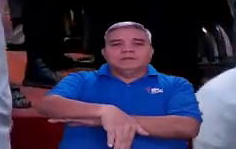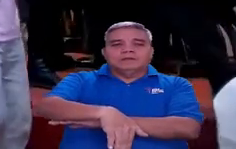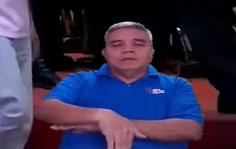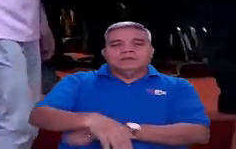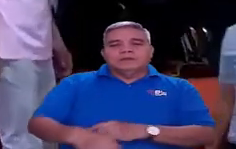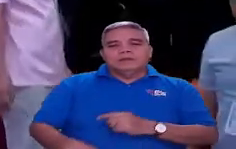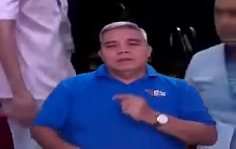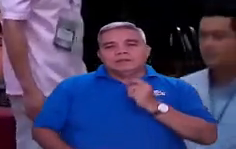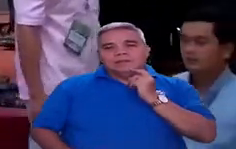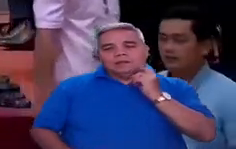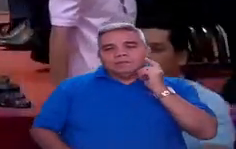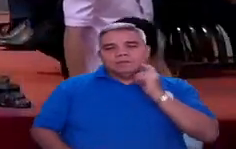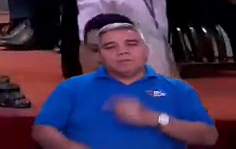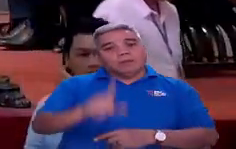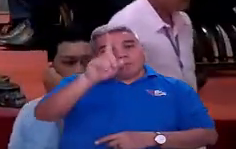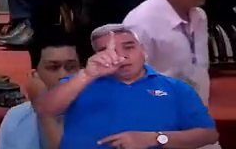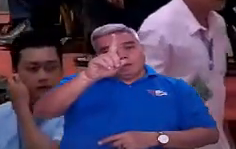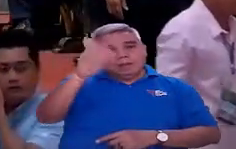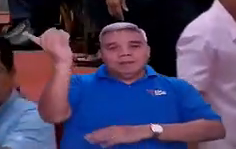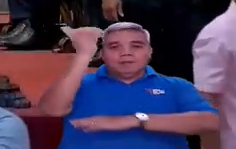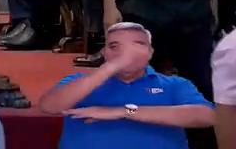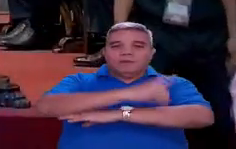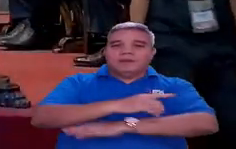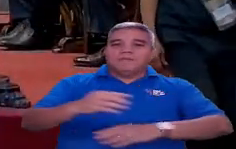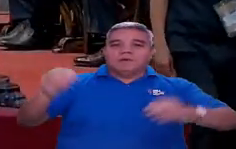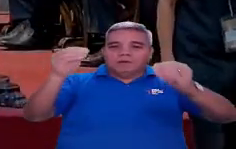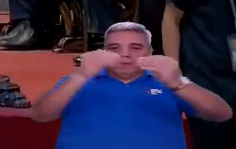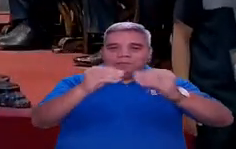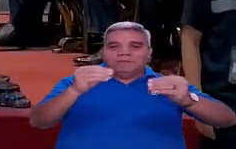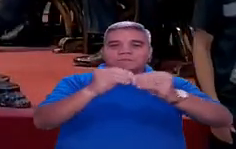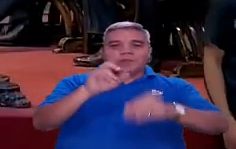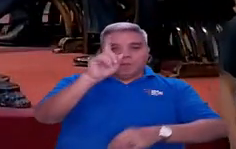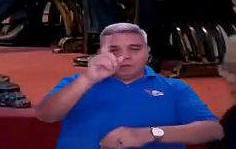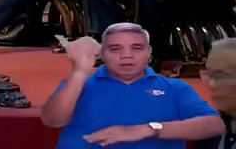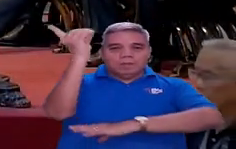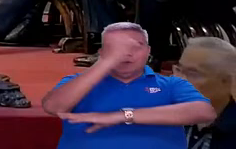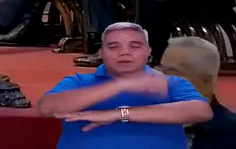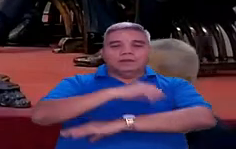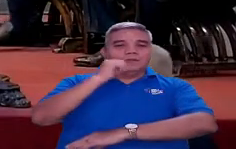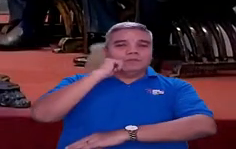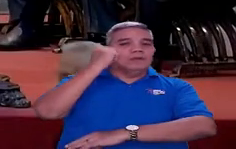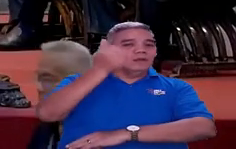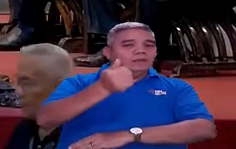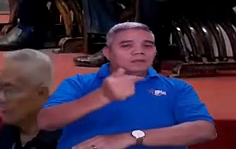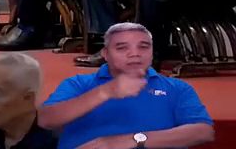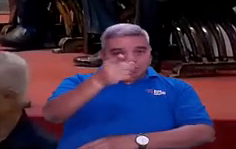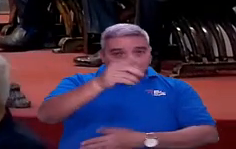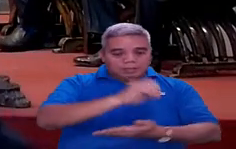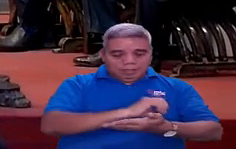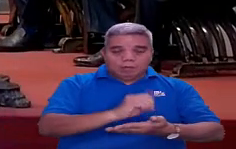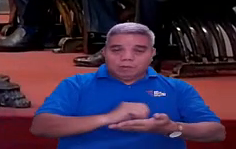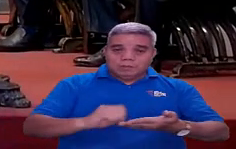Mga kaigsunan, napay usa kaadlaw. Napay usa kaadlaw.